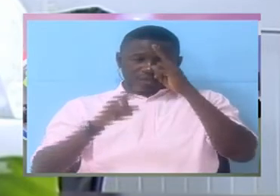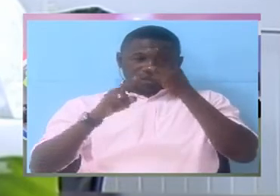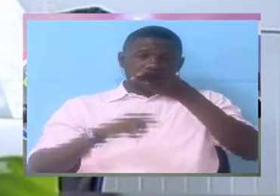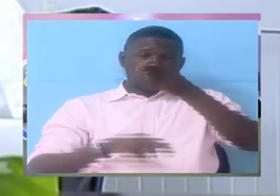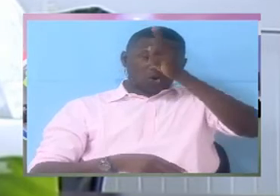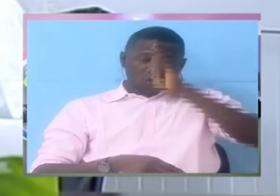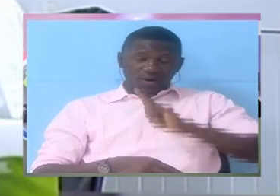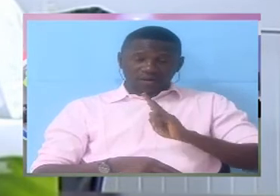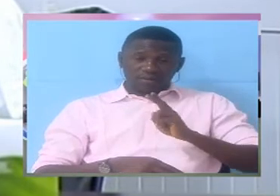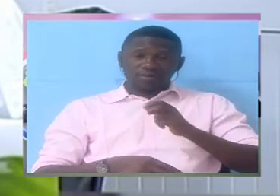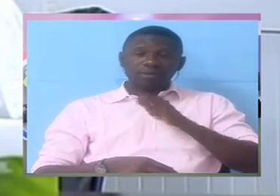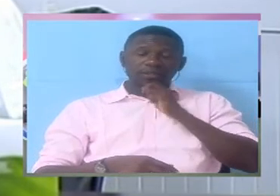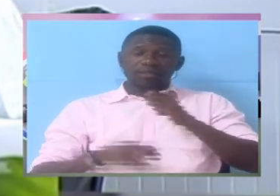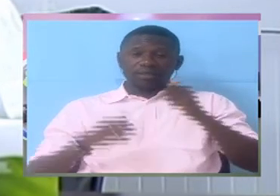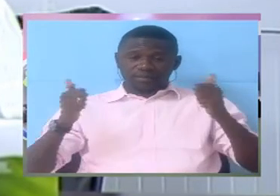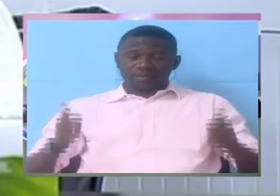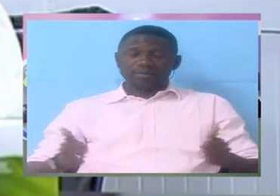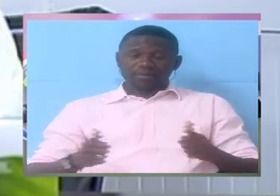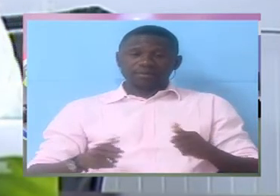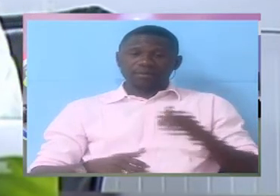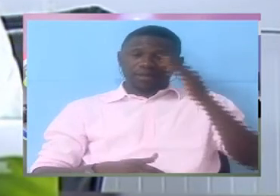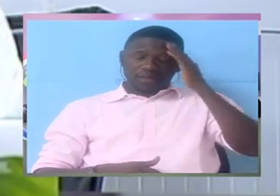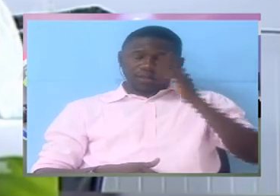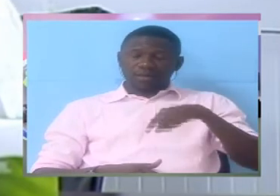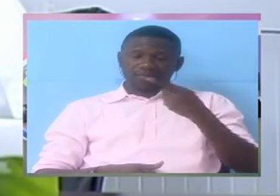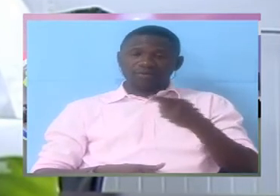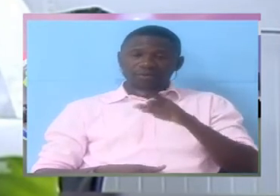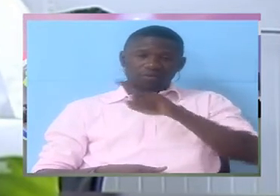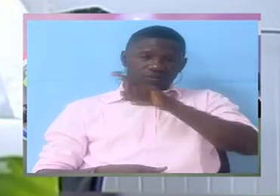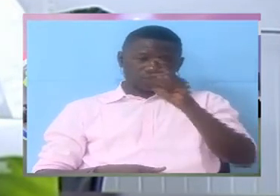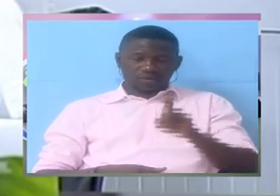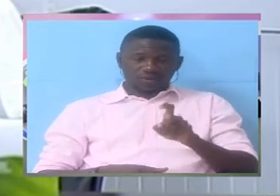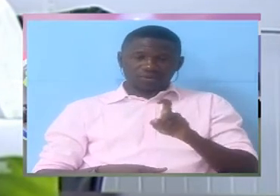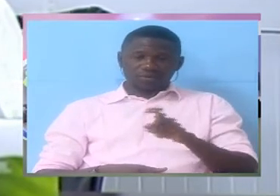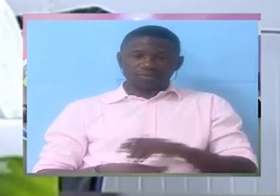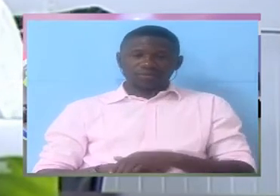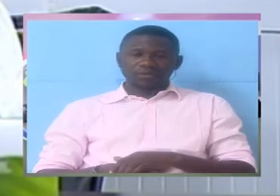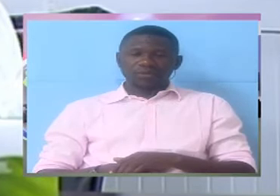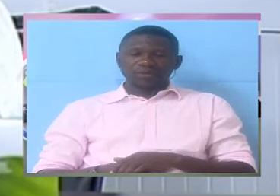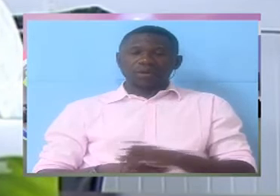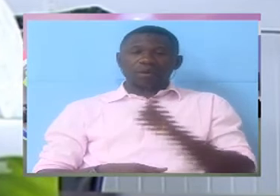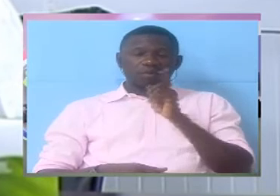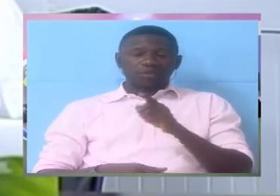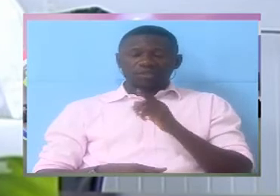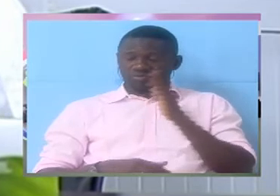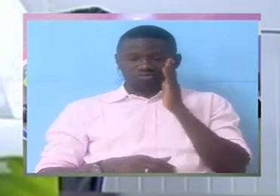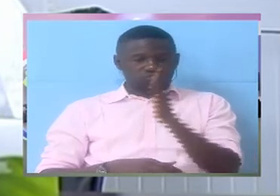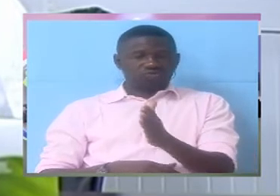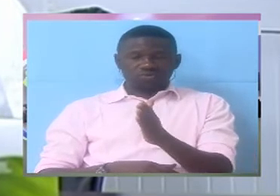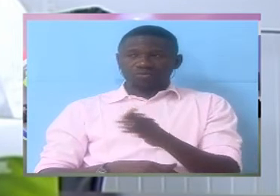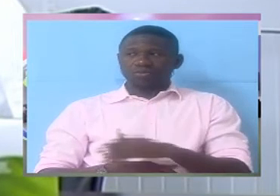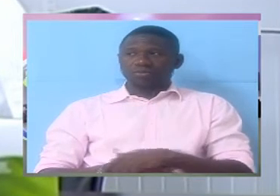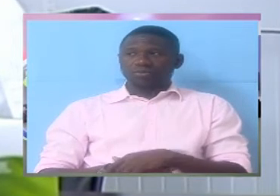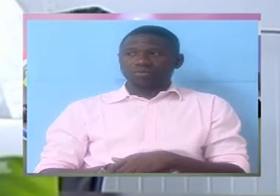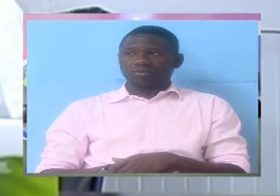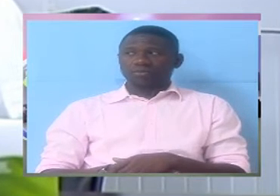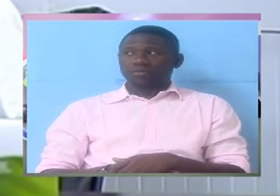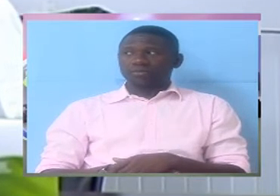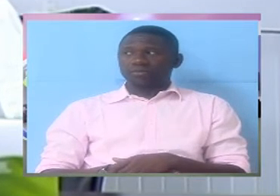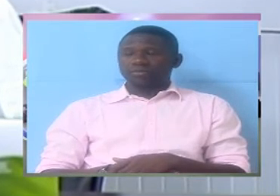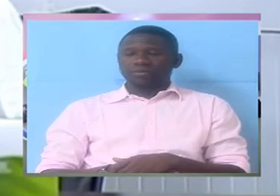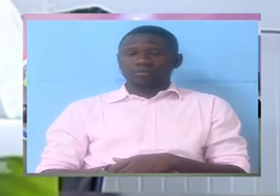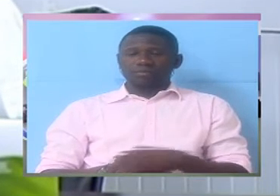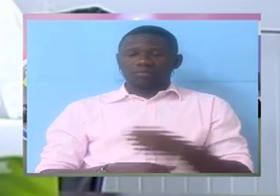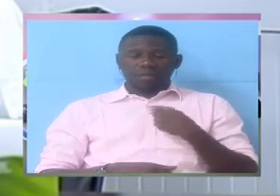Honorable Chairman. Thank you for the question. Inumbara wo nyinin karo ka. But that's the hard fact. Ar wolem tonya dimin dim ti